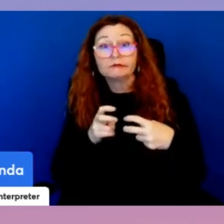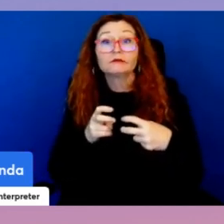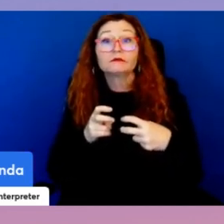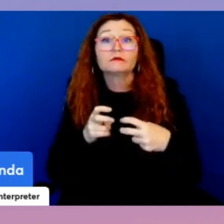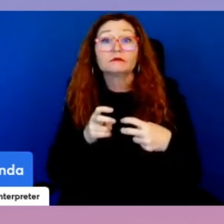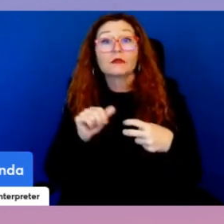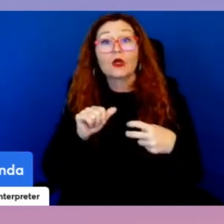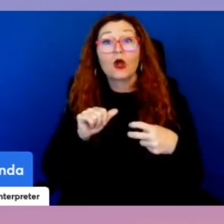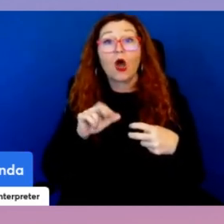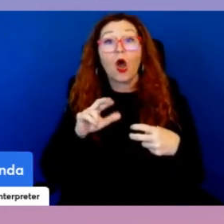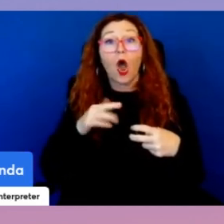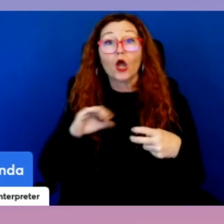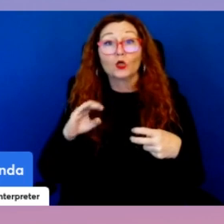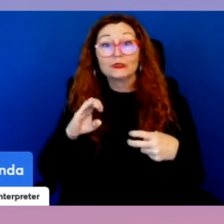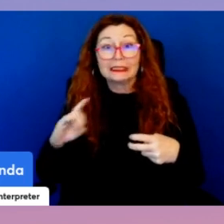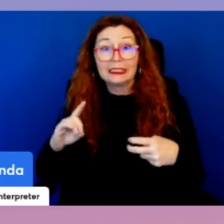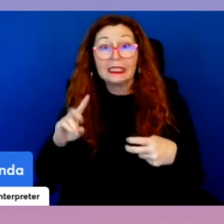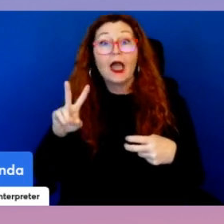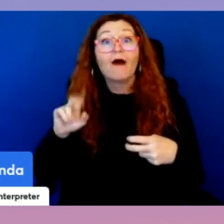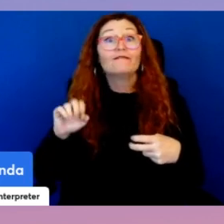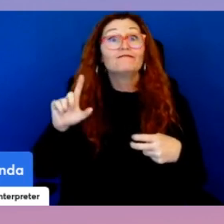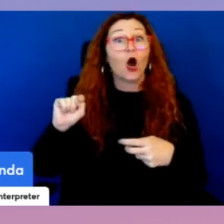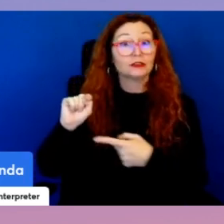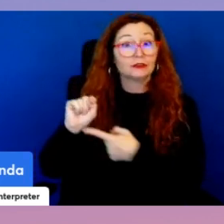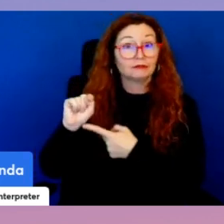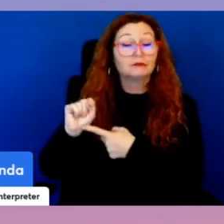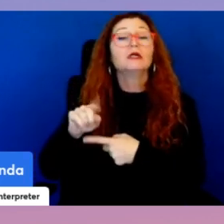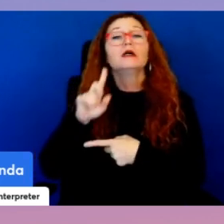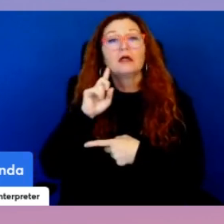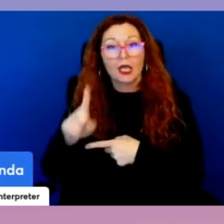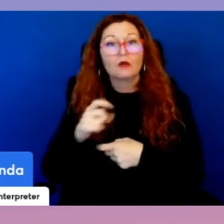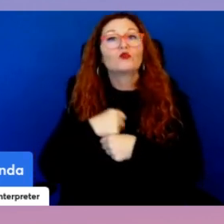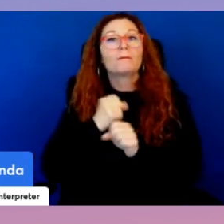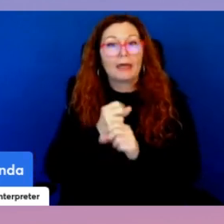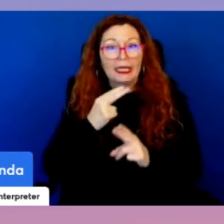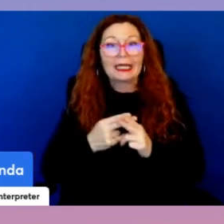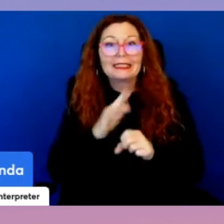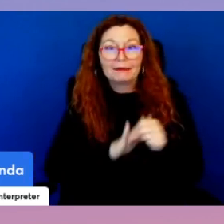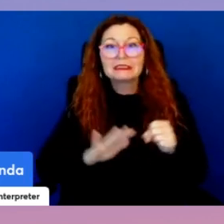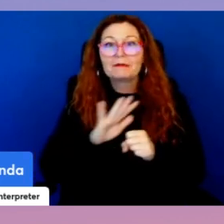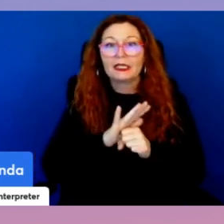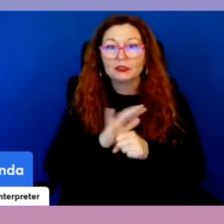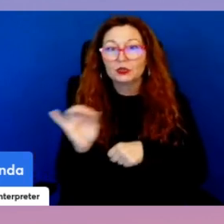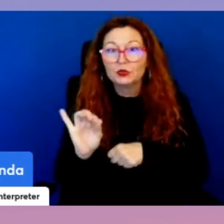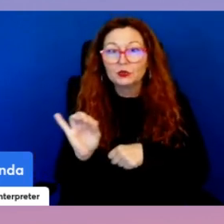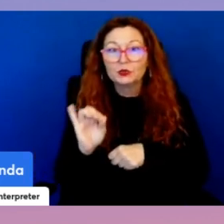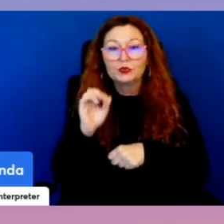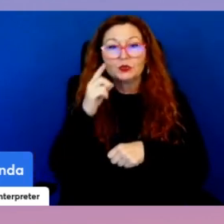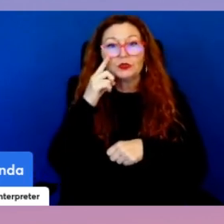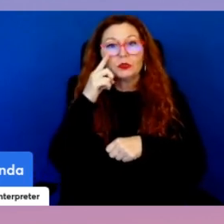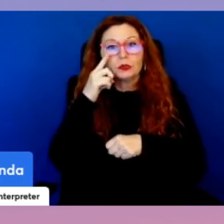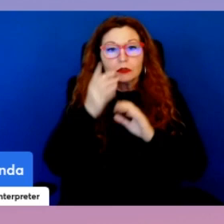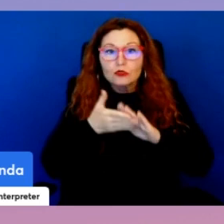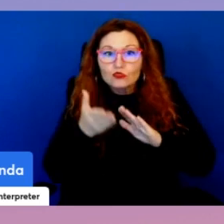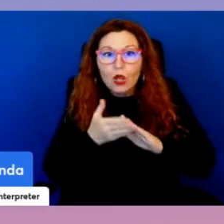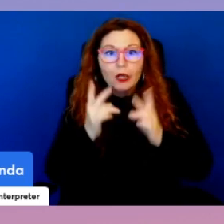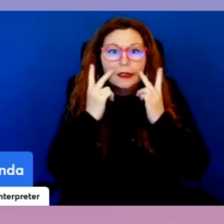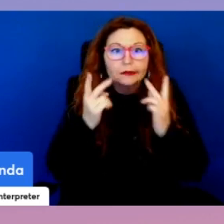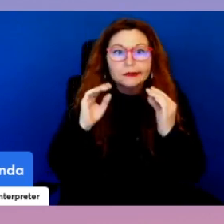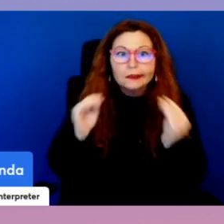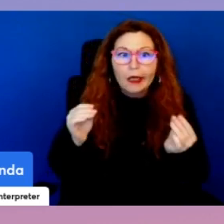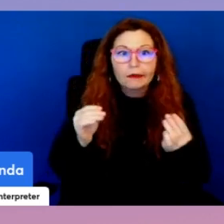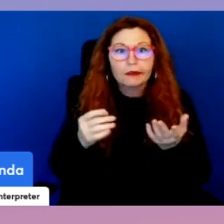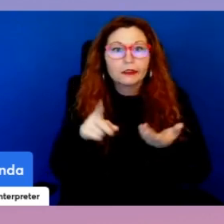repo, and we are creating a namespace as well. So if I were to run kubectl get namespace, I don't see anything yet. It should show up. So